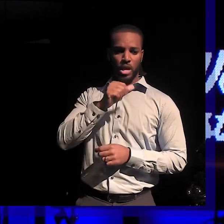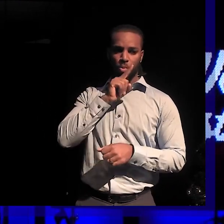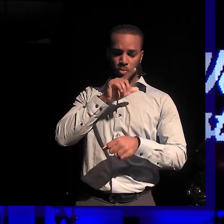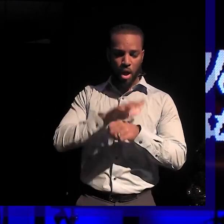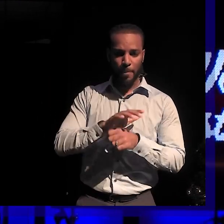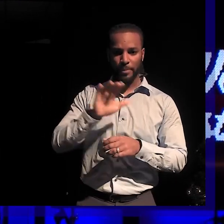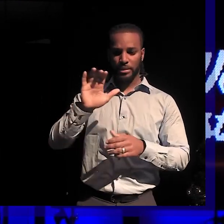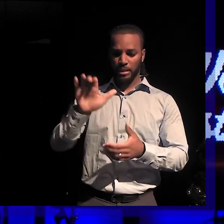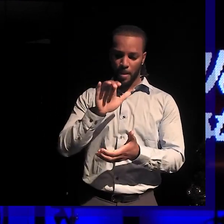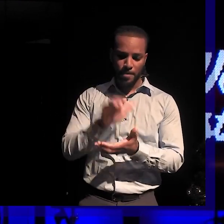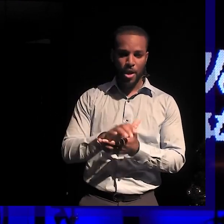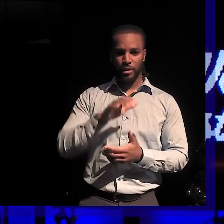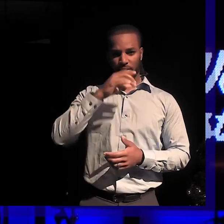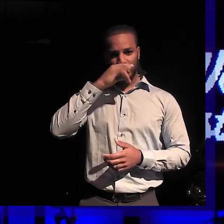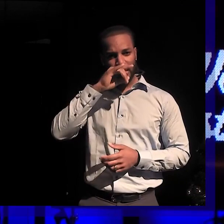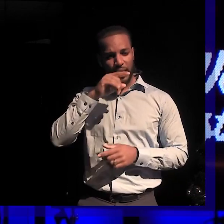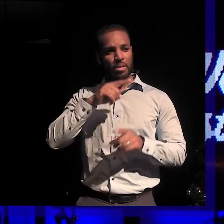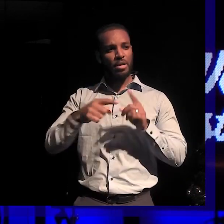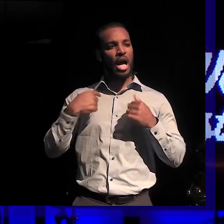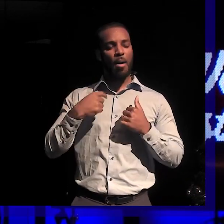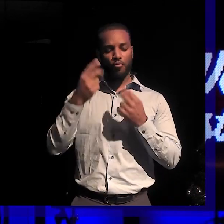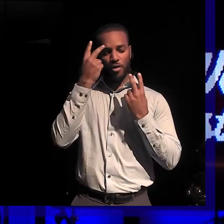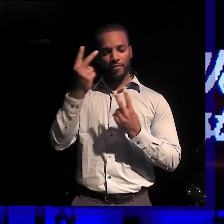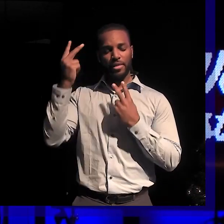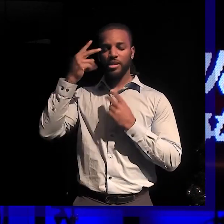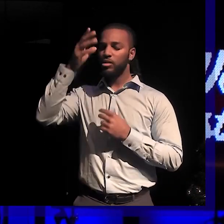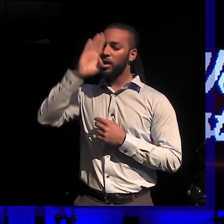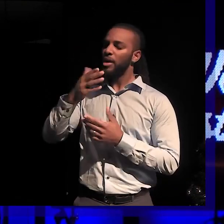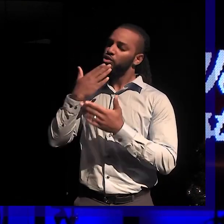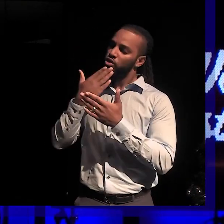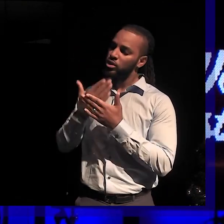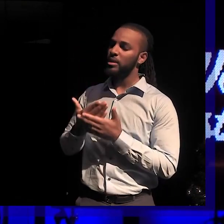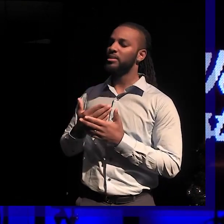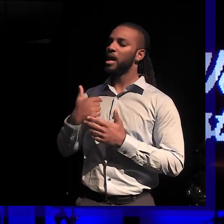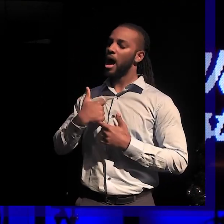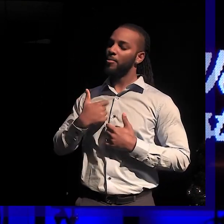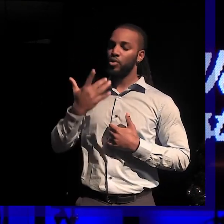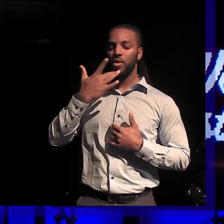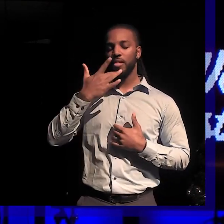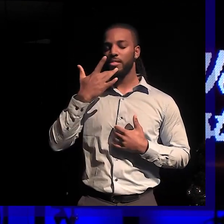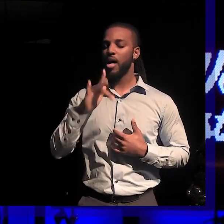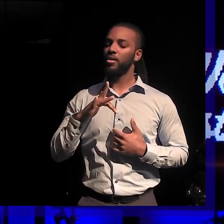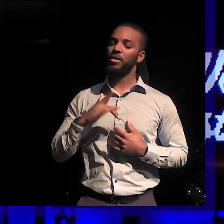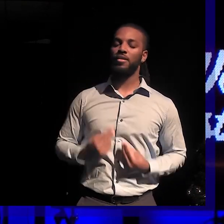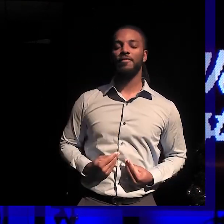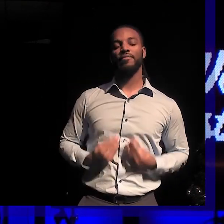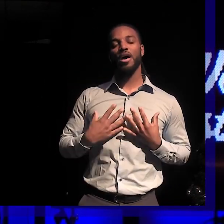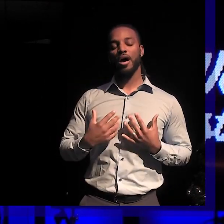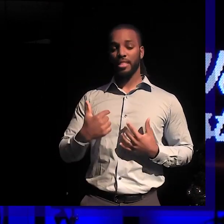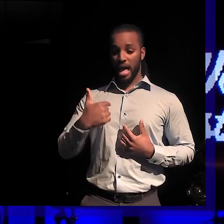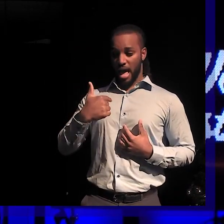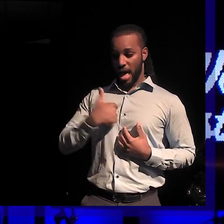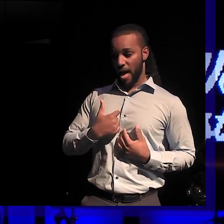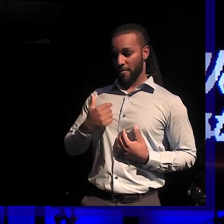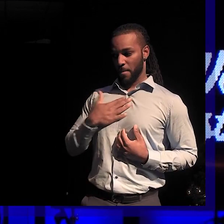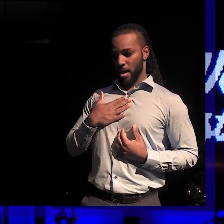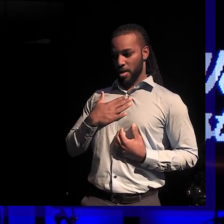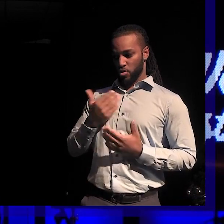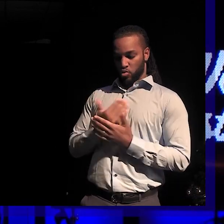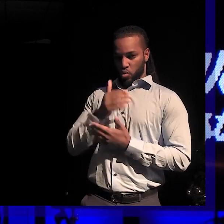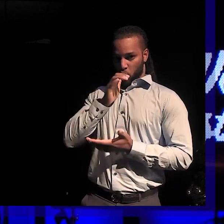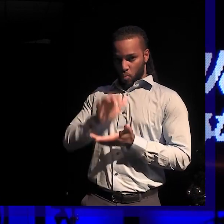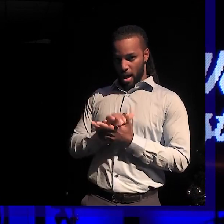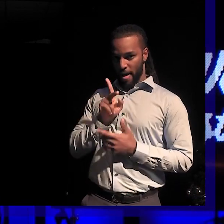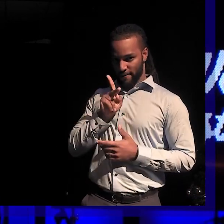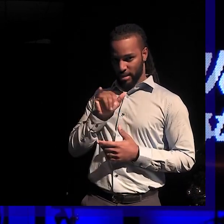promised kids. We're not promised, but I'm just reflecting on God's goodness and how lucky and joyful I was to have Kim in my life.